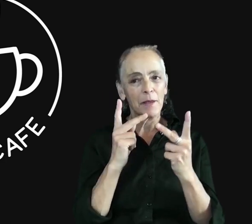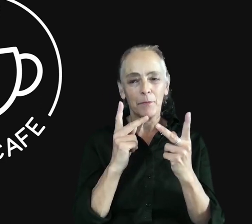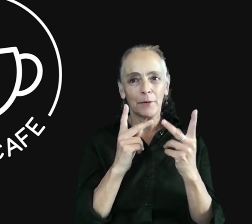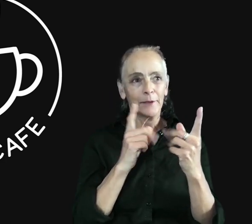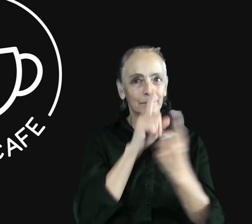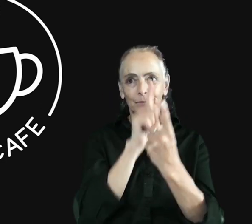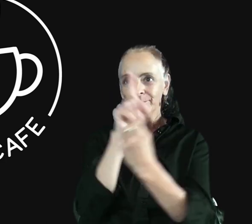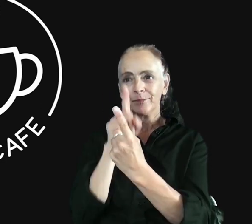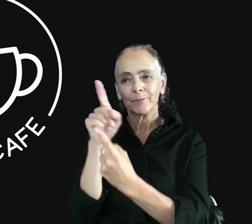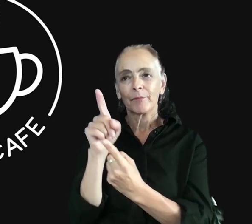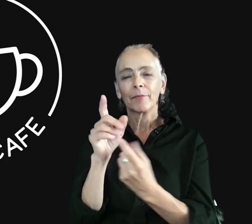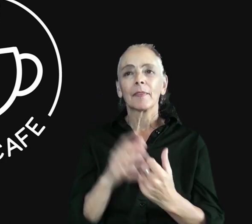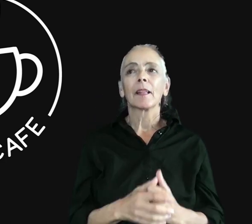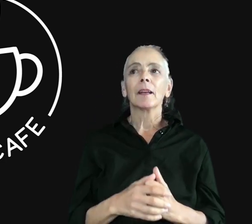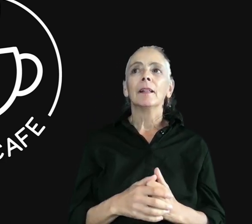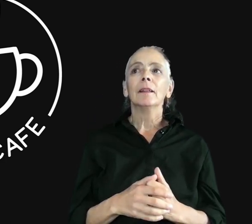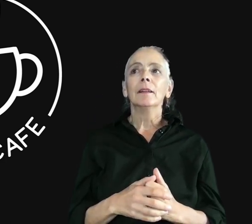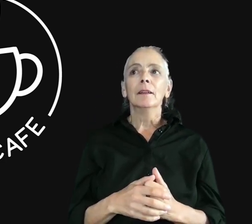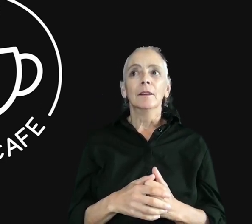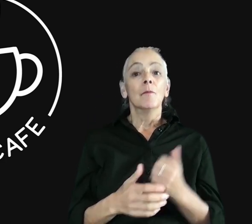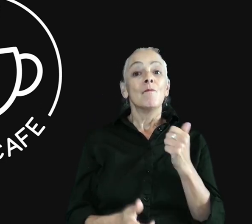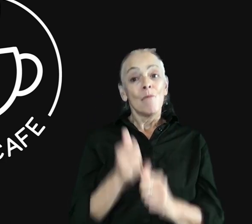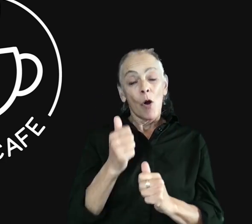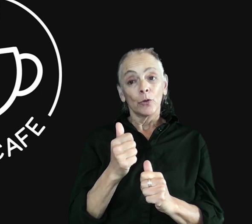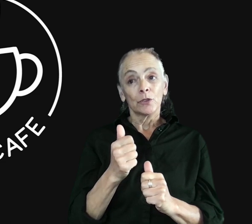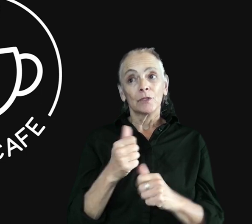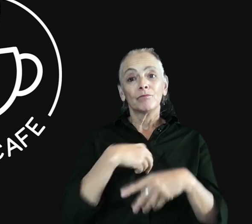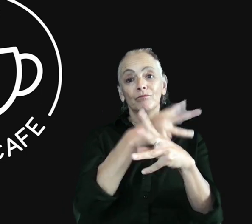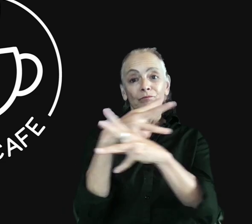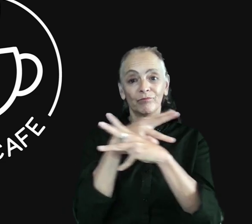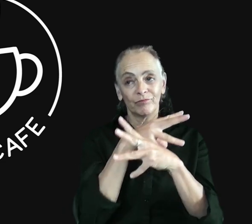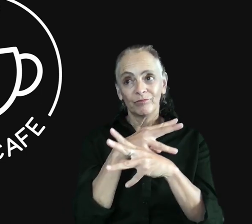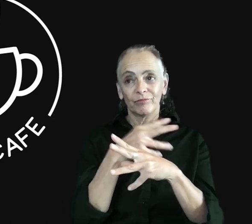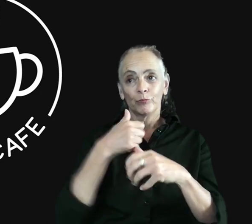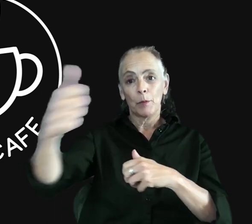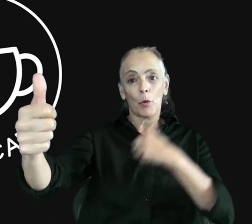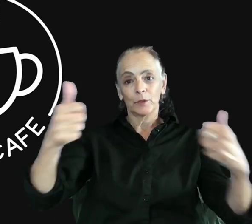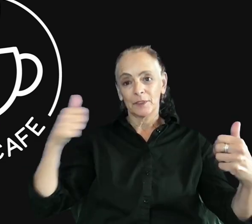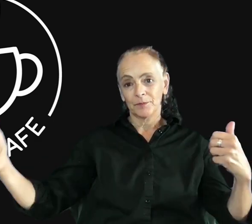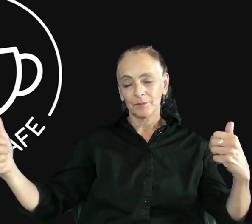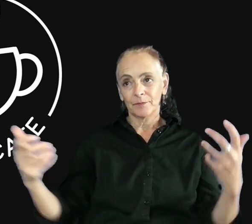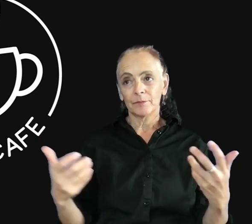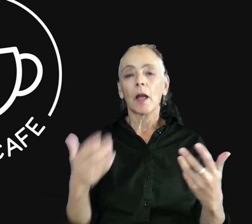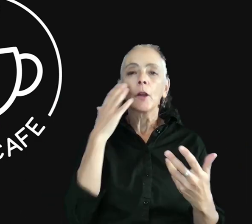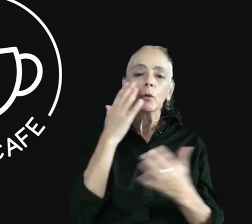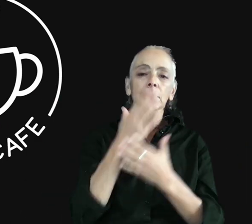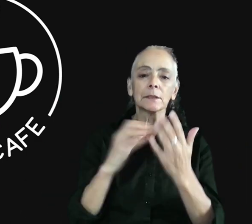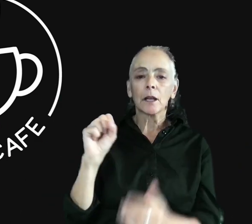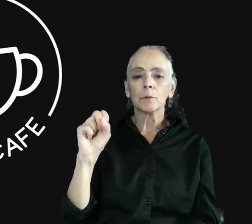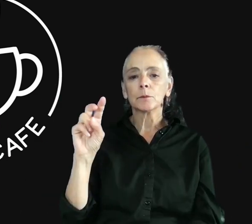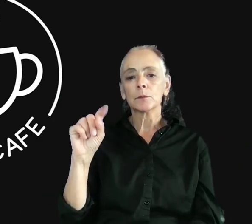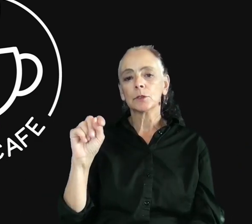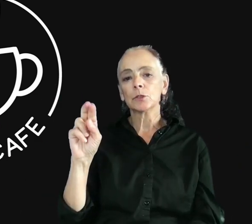context we are still very much remote i know that there are other studios around the globe that